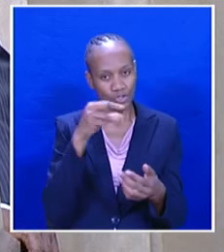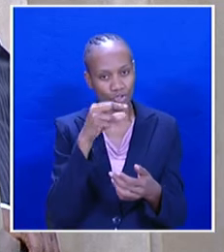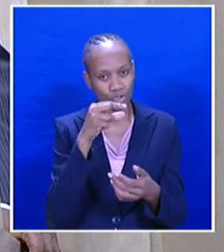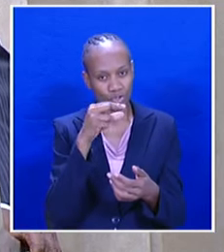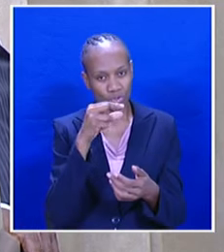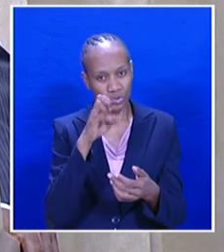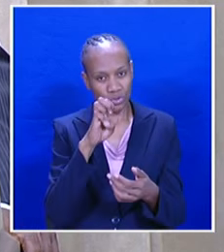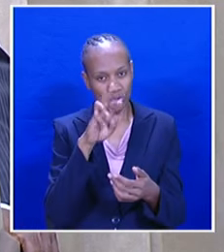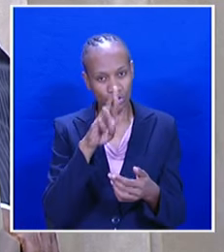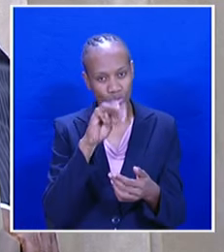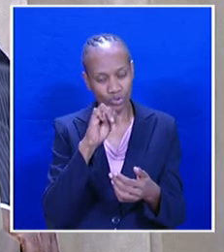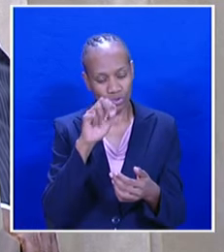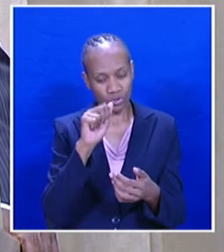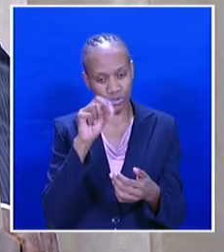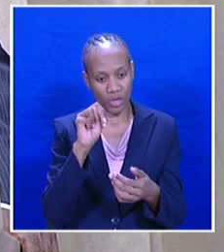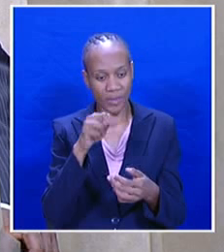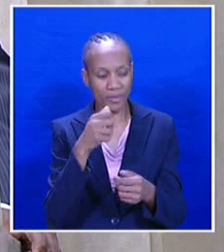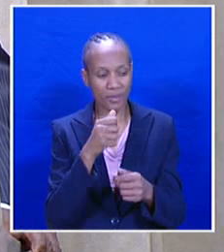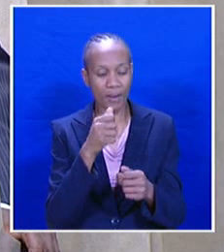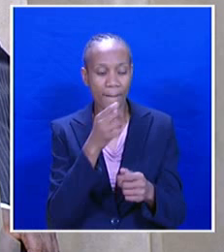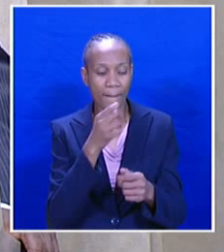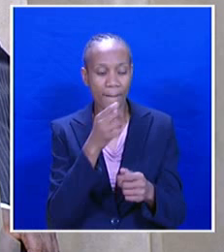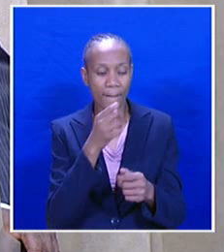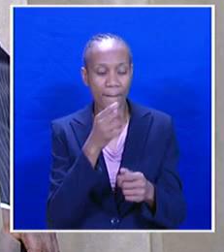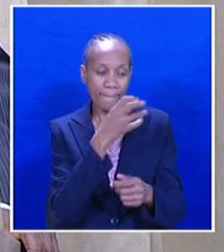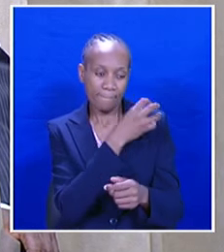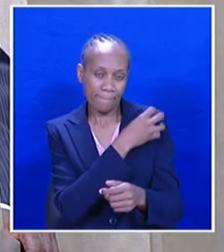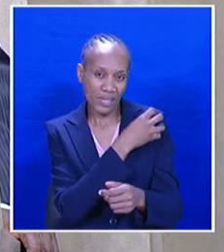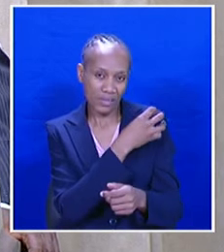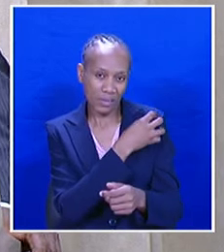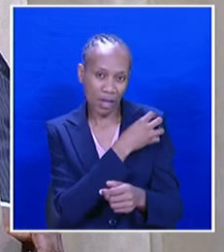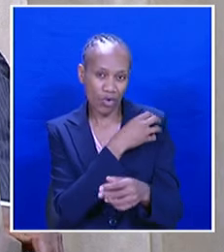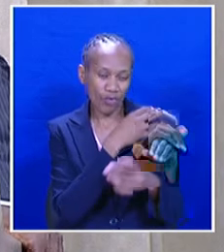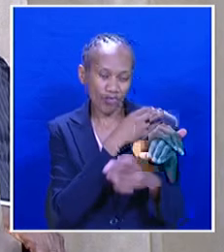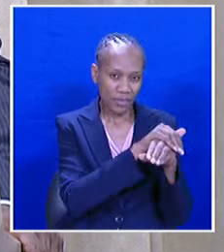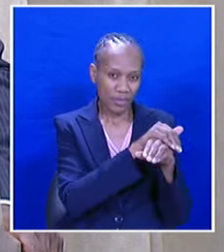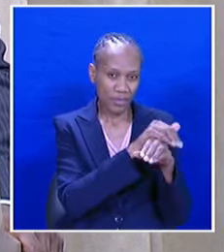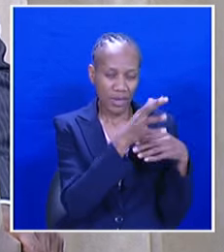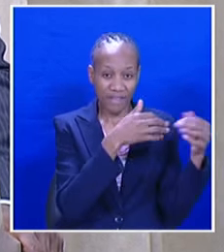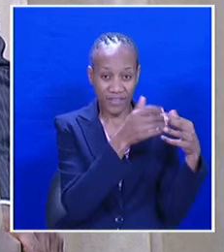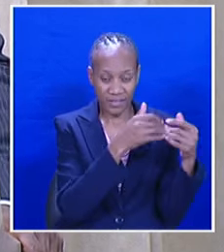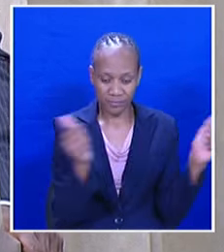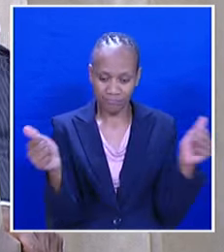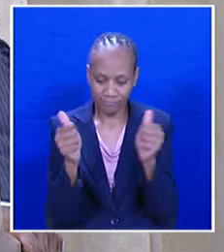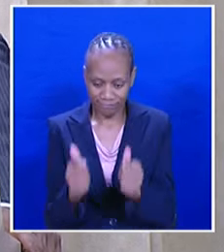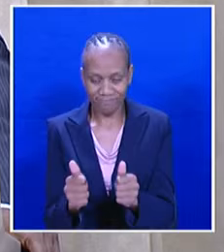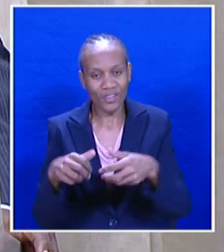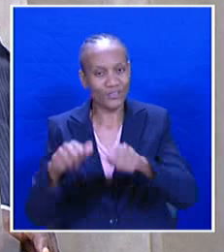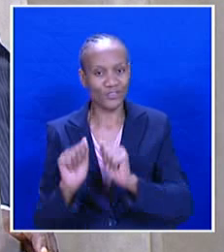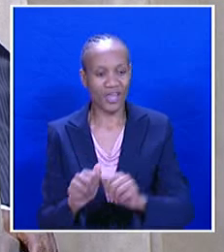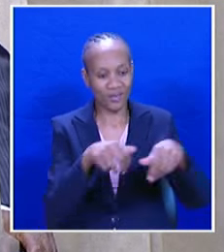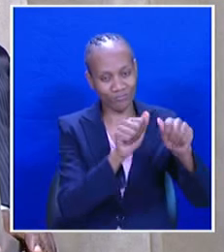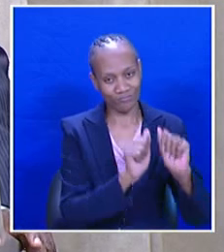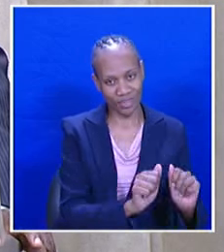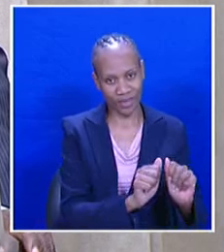of Foreign Affairs, Dr. Frank Walter Steinmeier. The BNC is comprised of 9